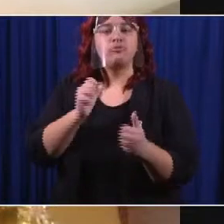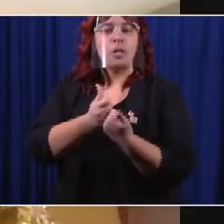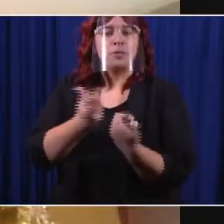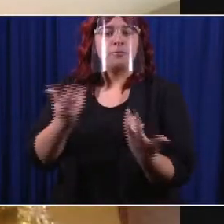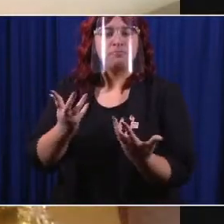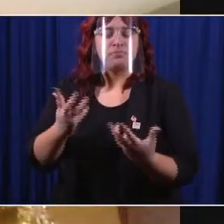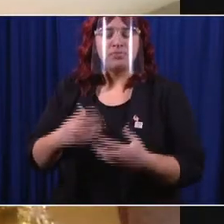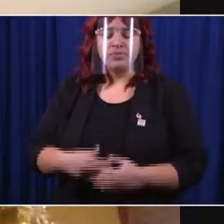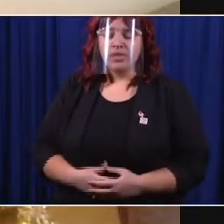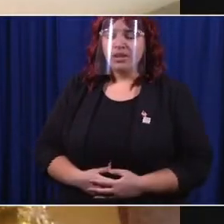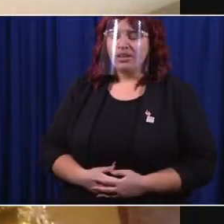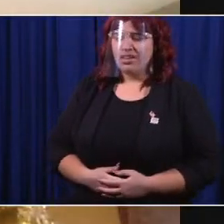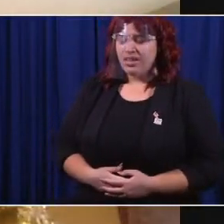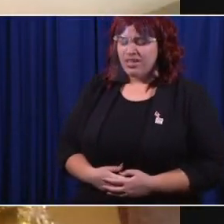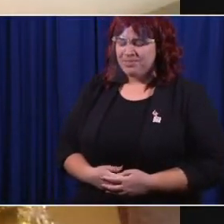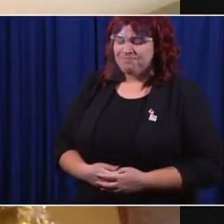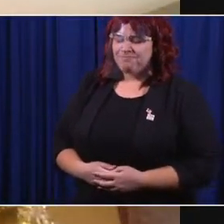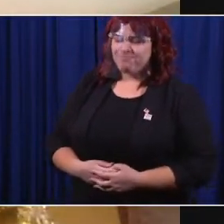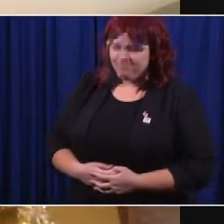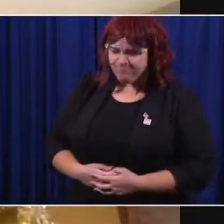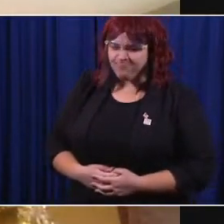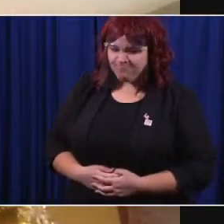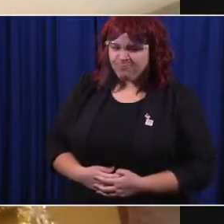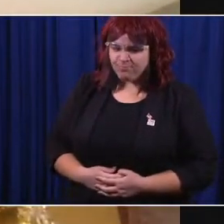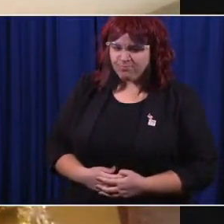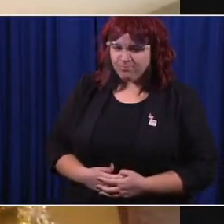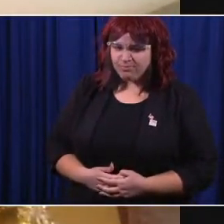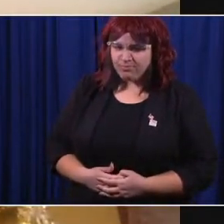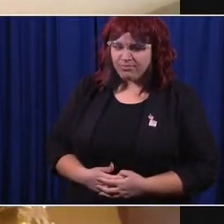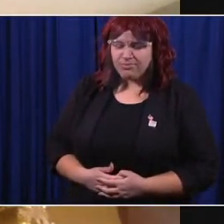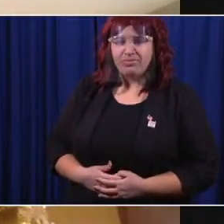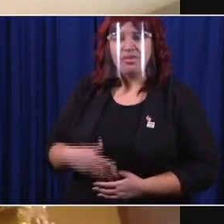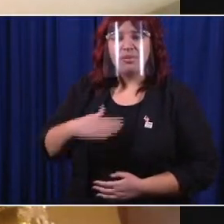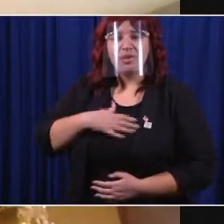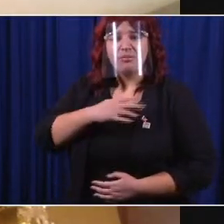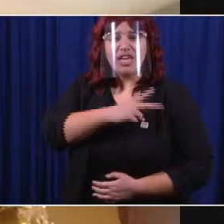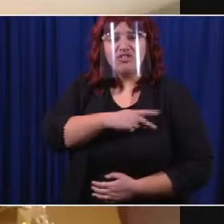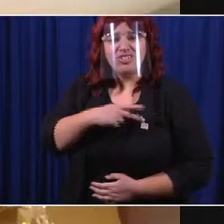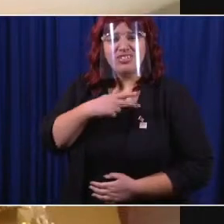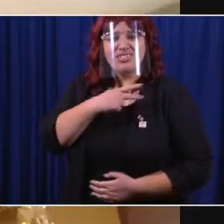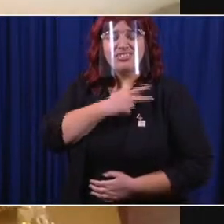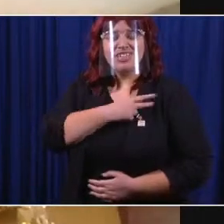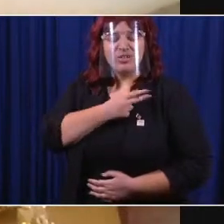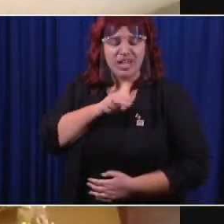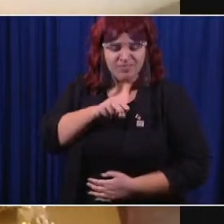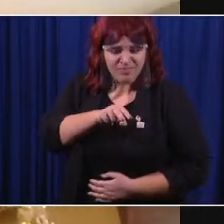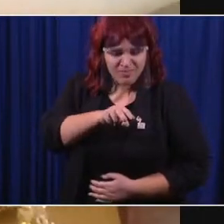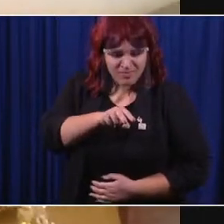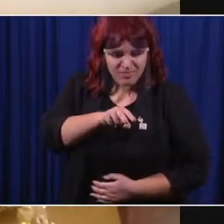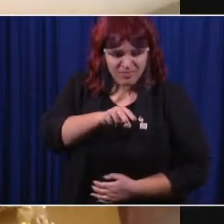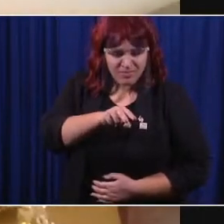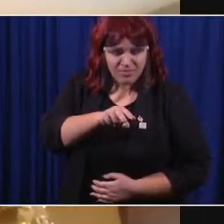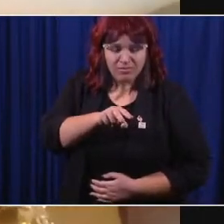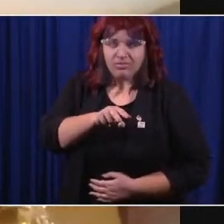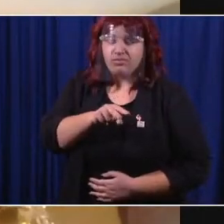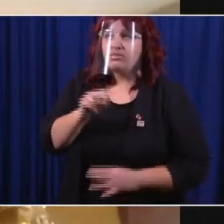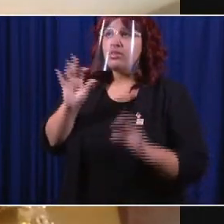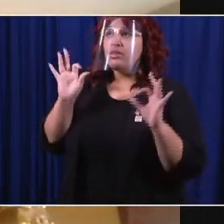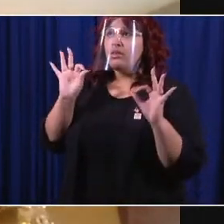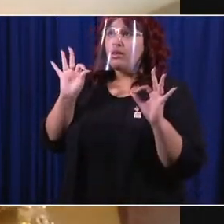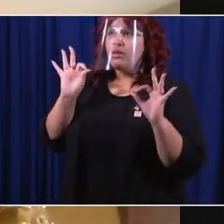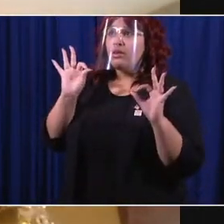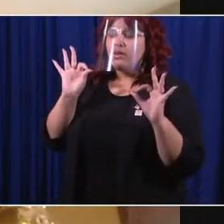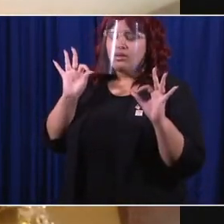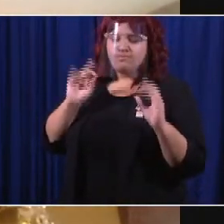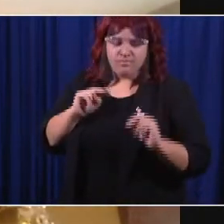The pain and hurt that I see in my patients' eyes. When they're COVID positive, they're not allowed to have visitors